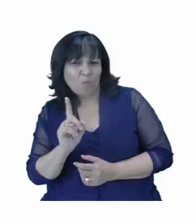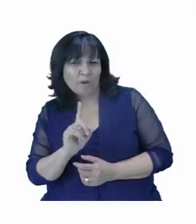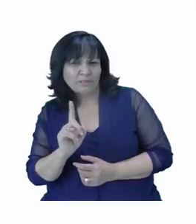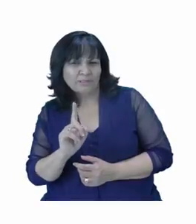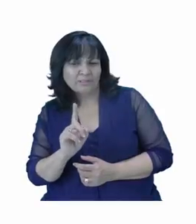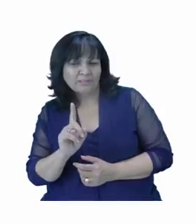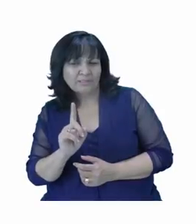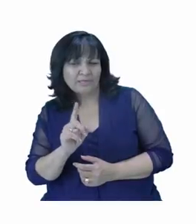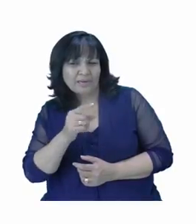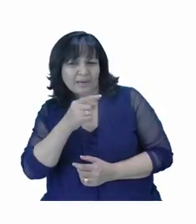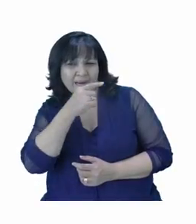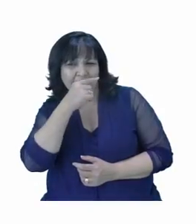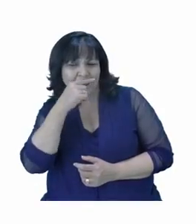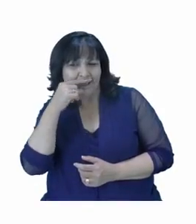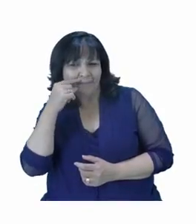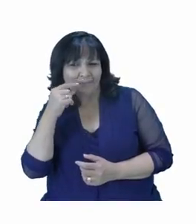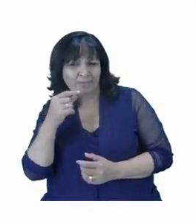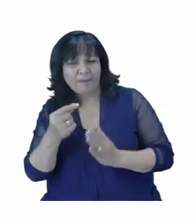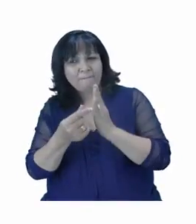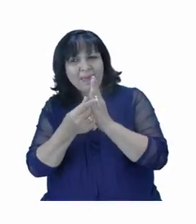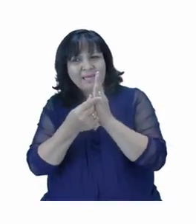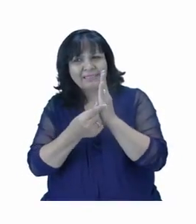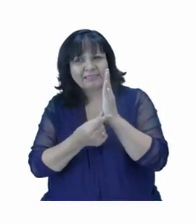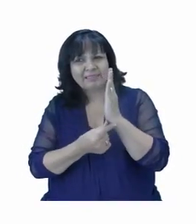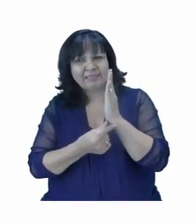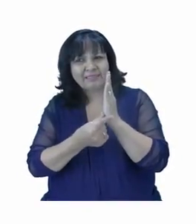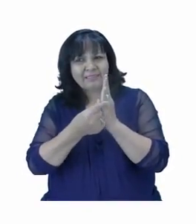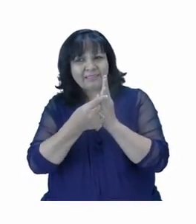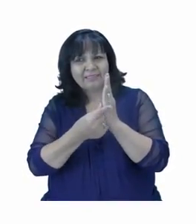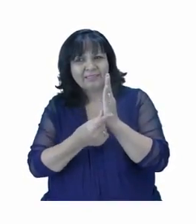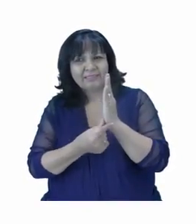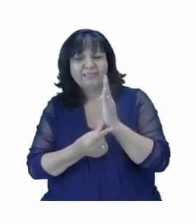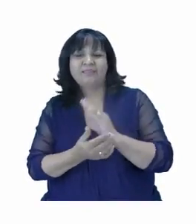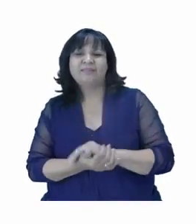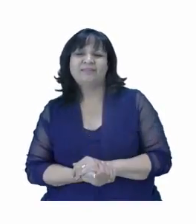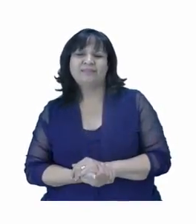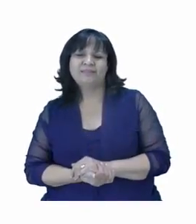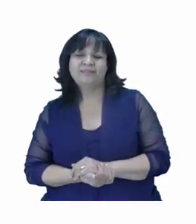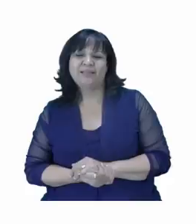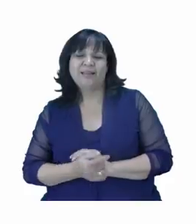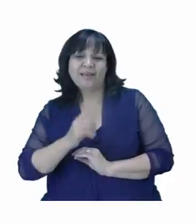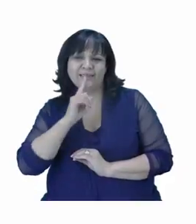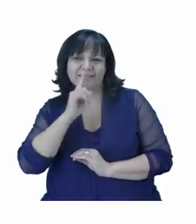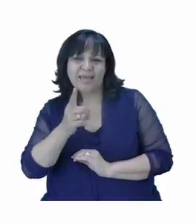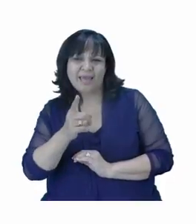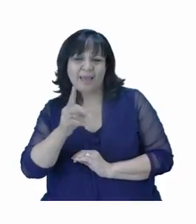a magazine. Everybody, let us say magazine.